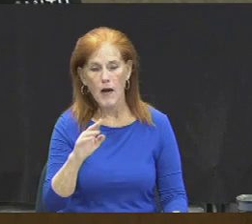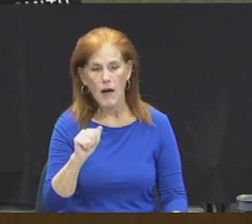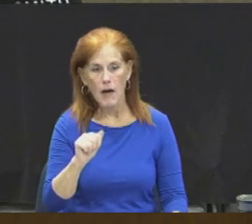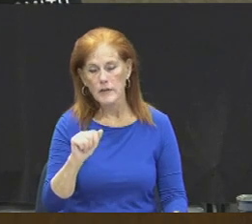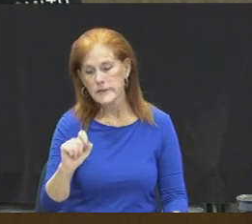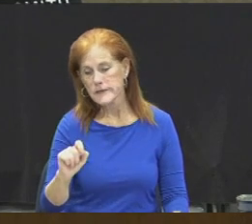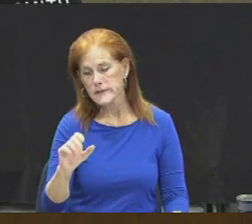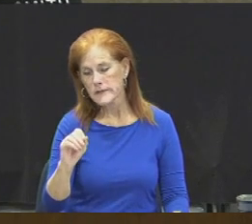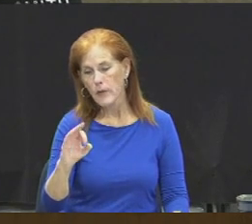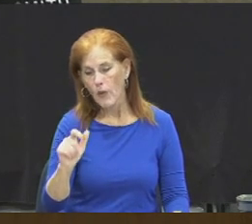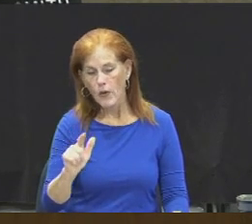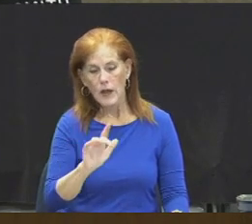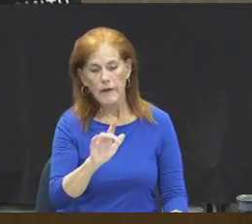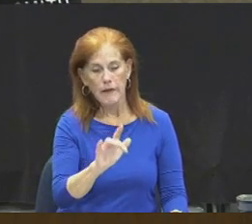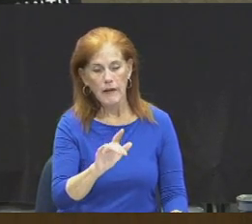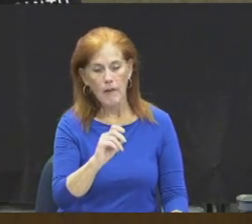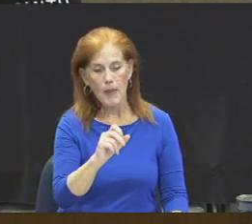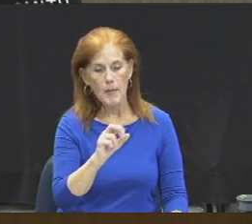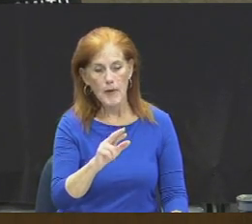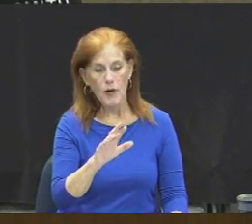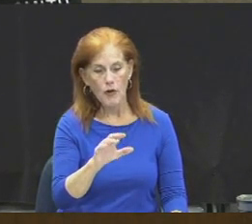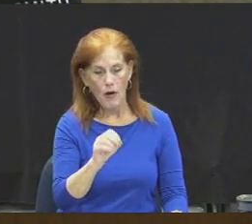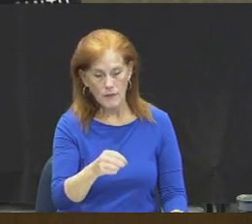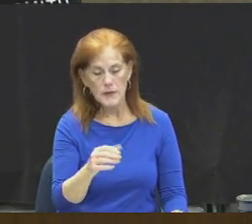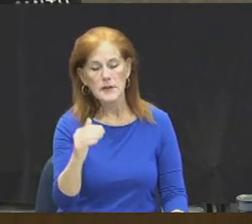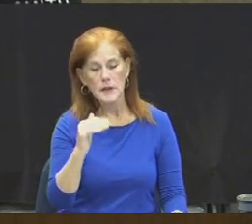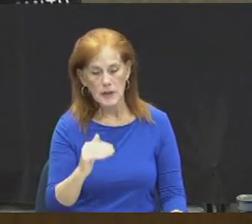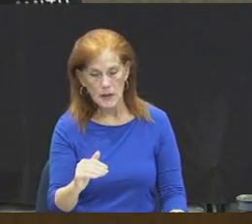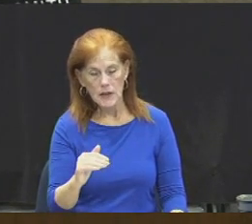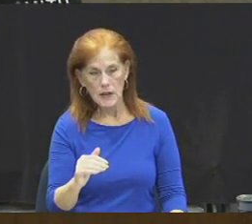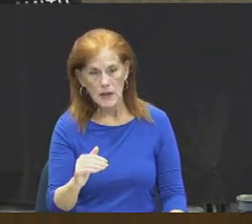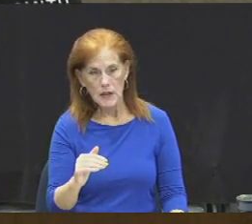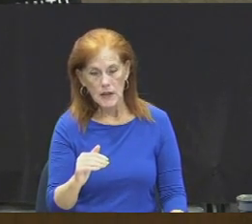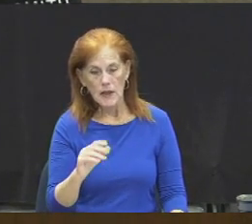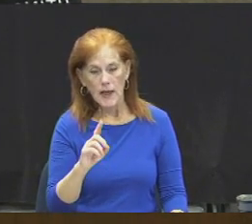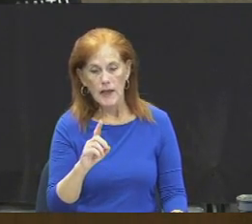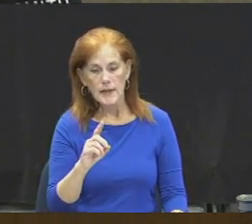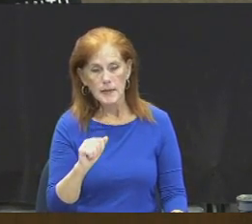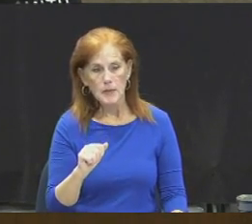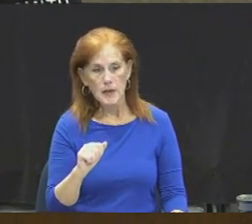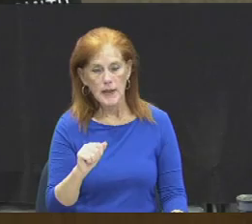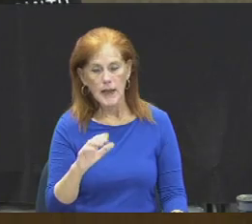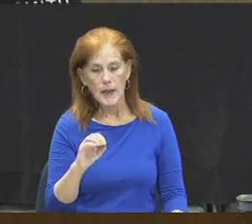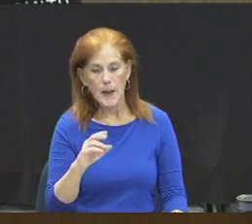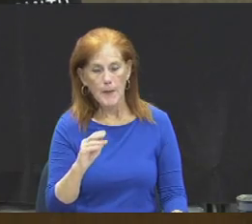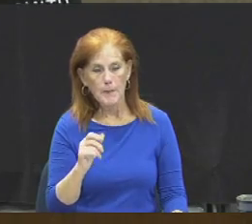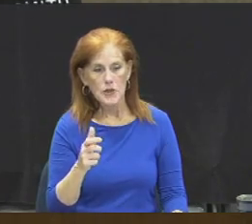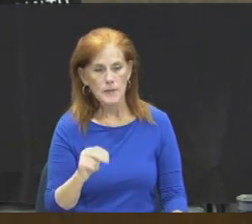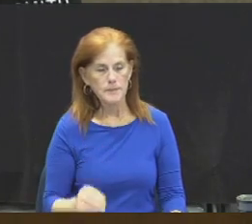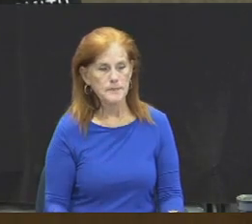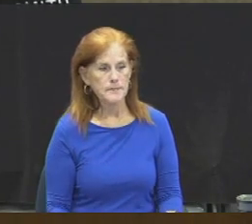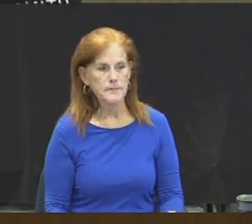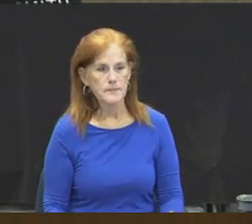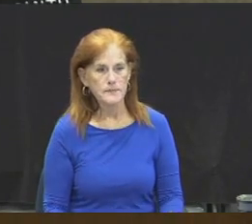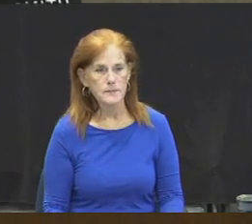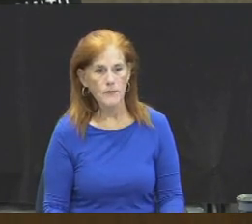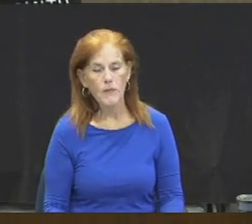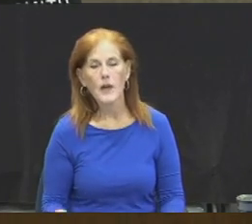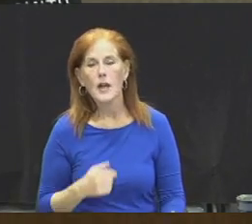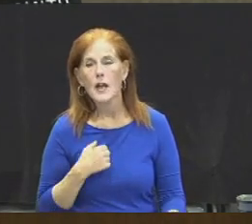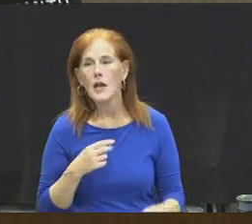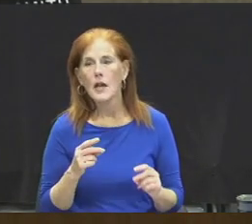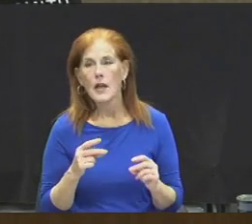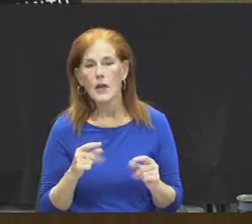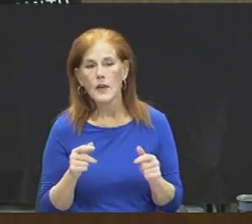www.cityofomaha.org. Click on the Mayor's office and then click on the Disabilities Commission. Um, I want to quickly